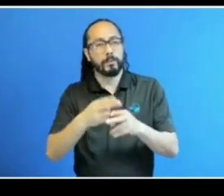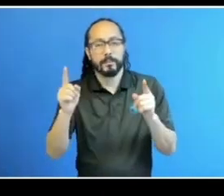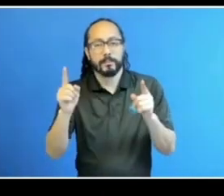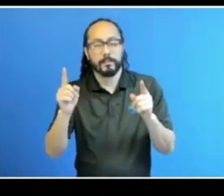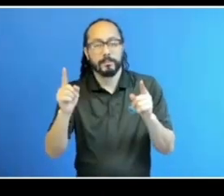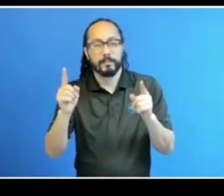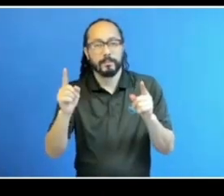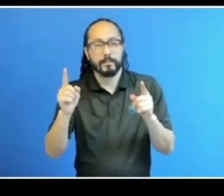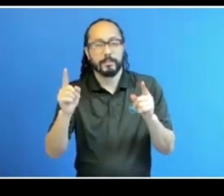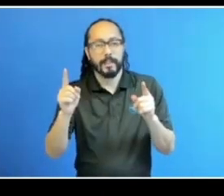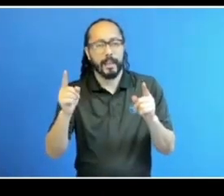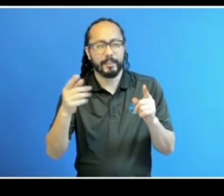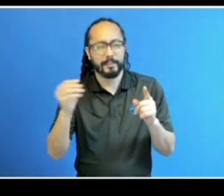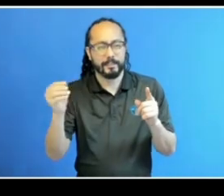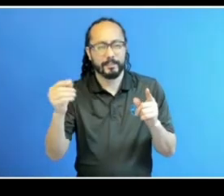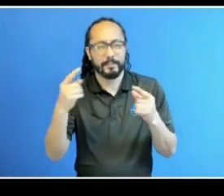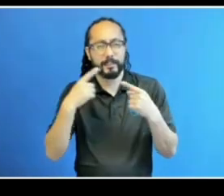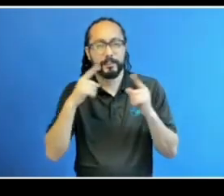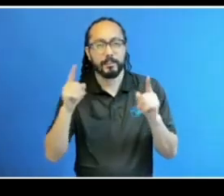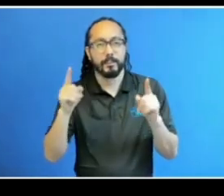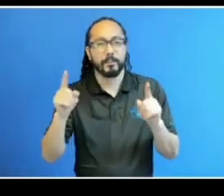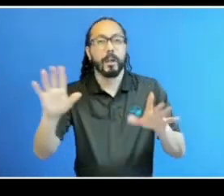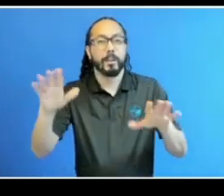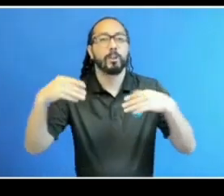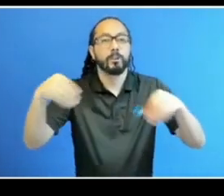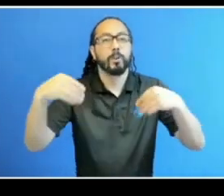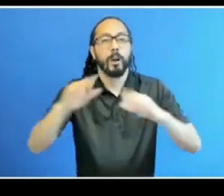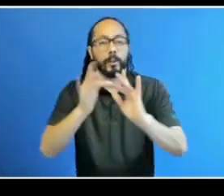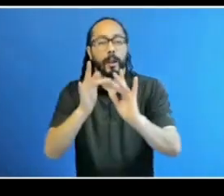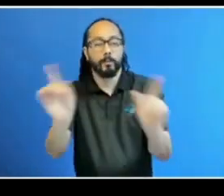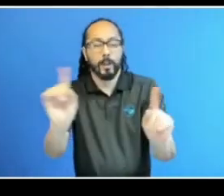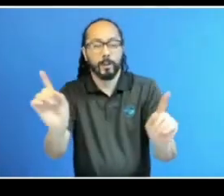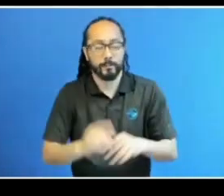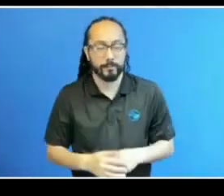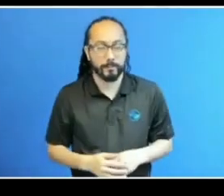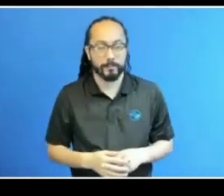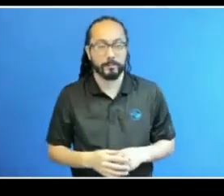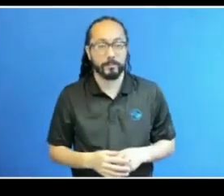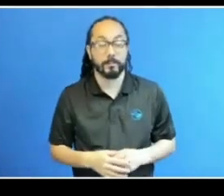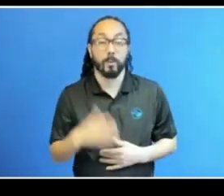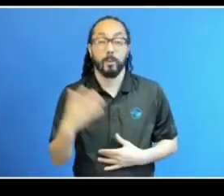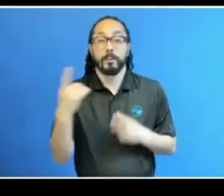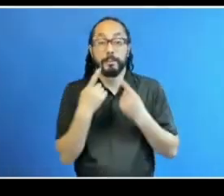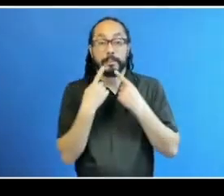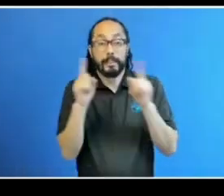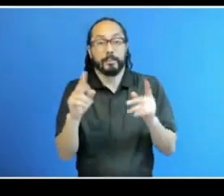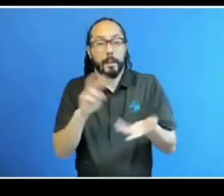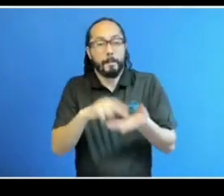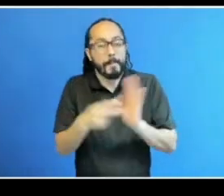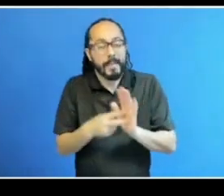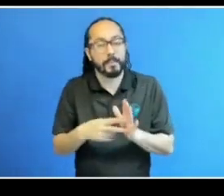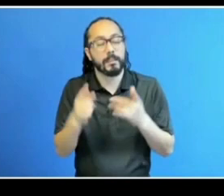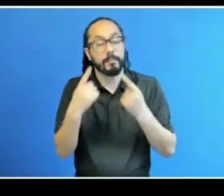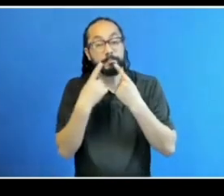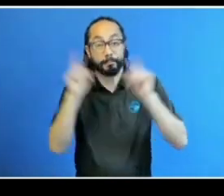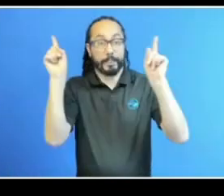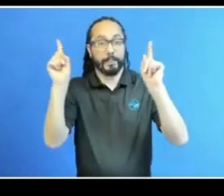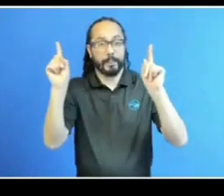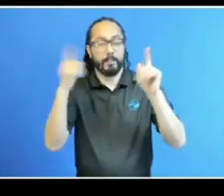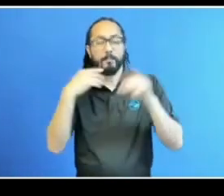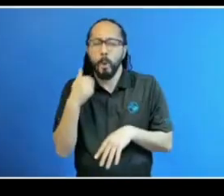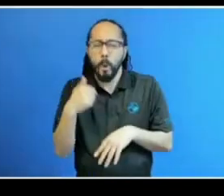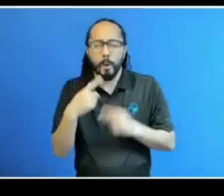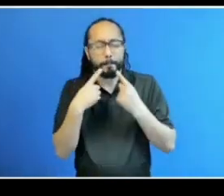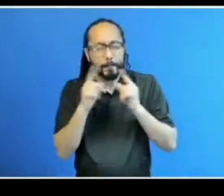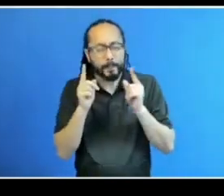I think success is defined about, I think success is more defined about hitting your small achievements. And at the end of the day, it's